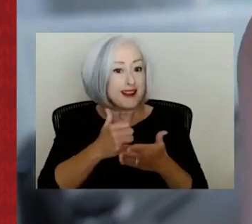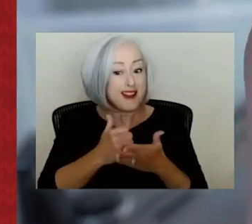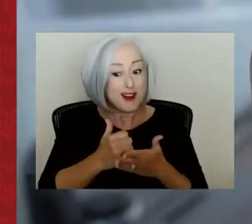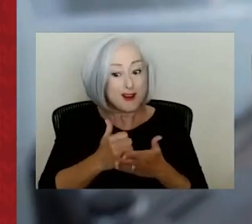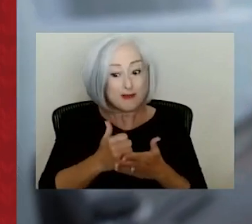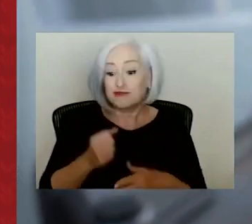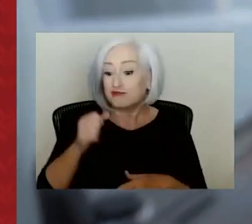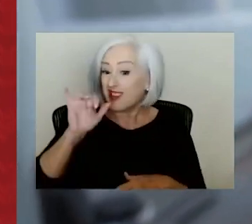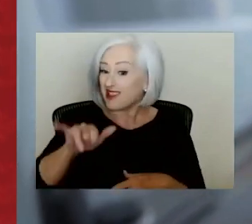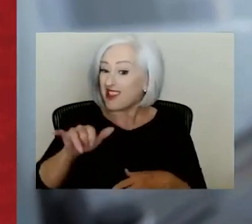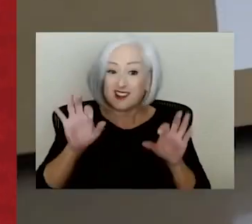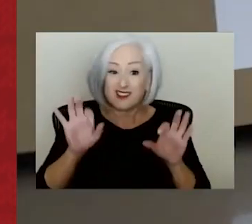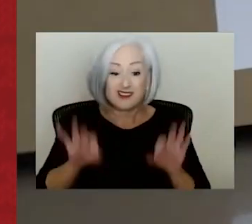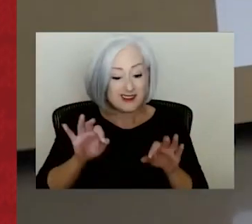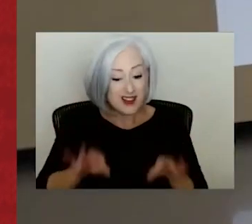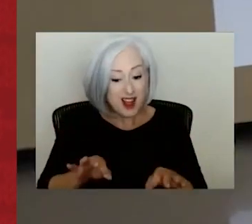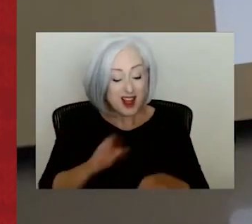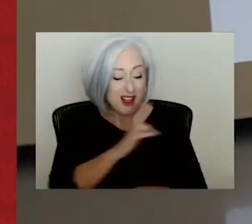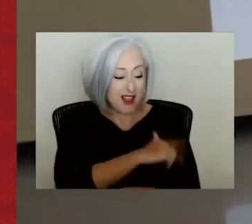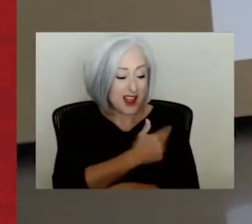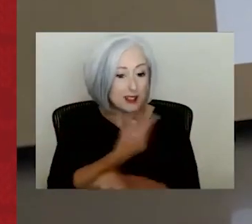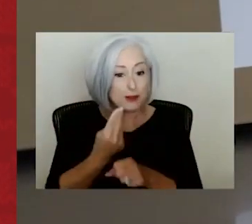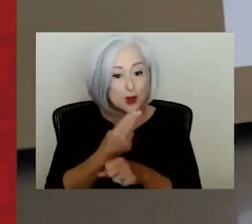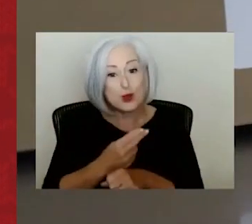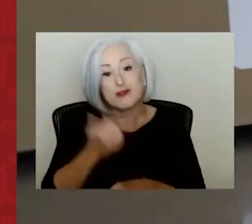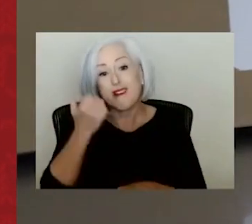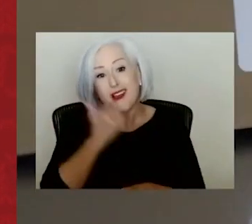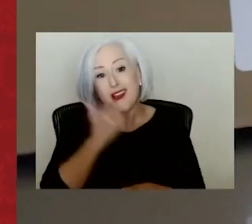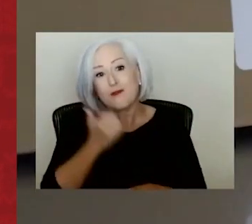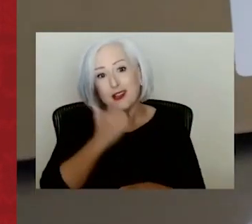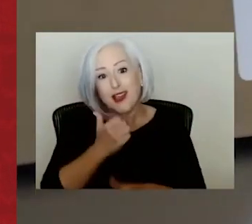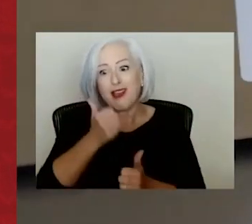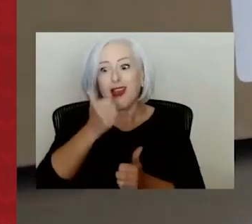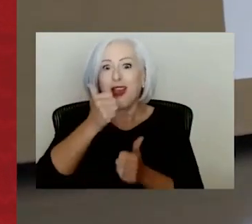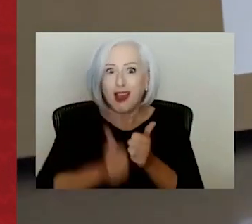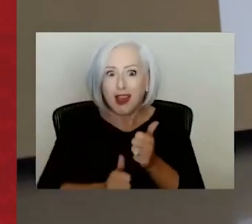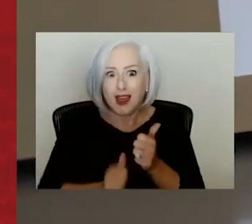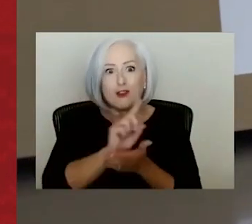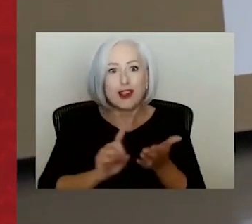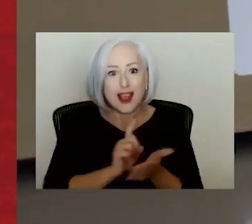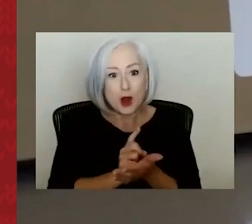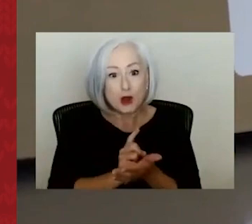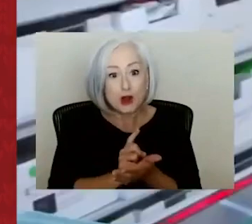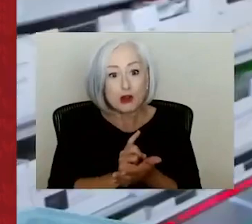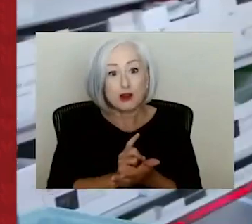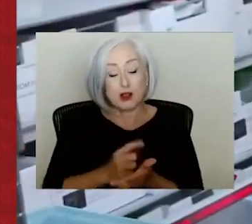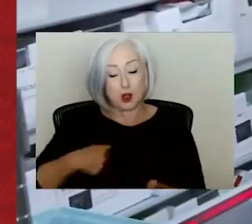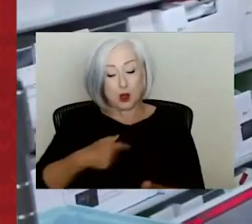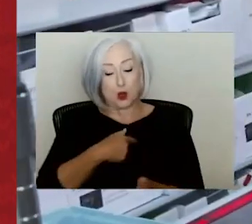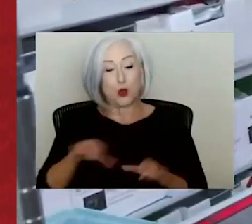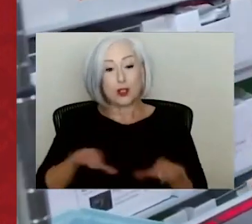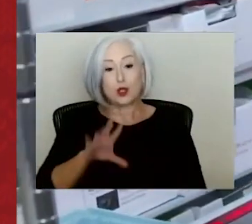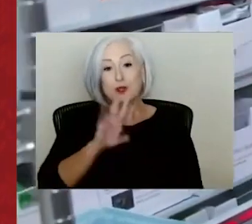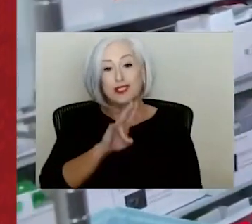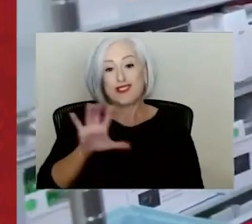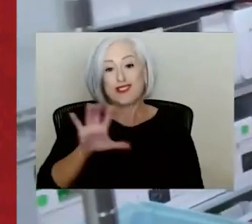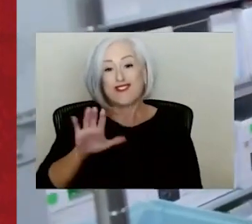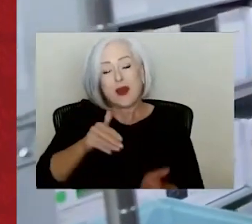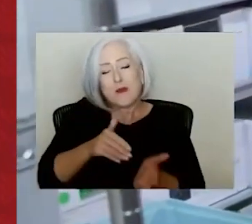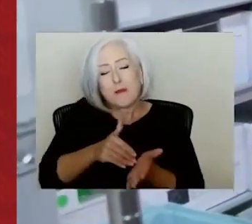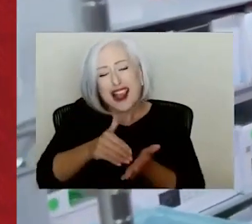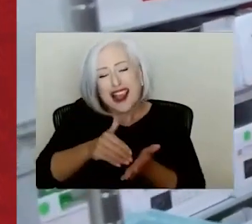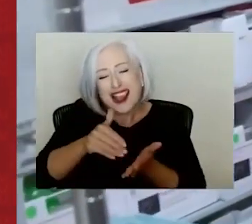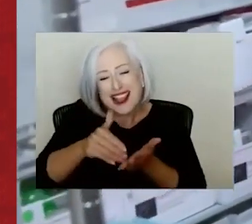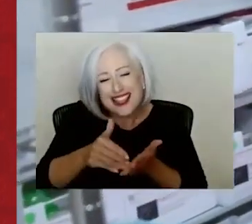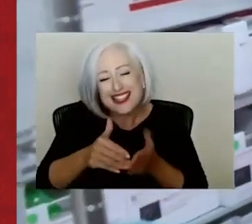throughout the world. To give some perspective, we do 75 million CT scans a year in the United States. So it's a